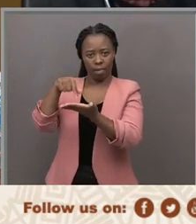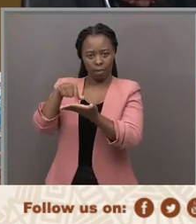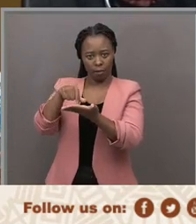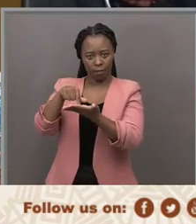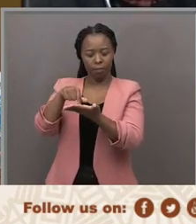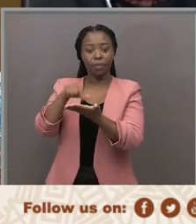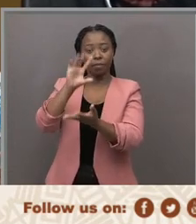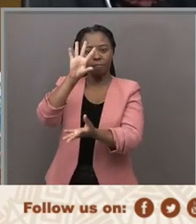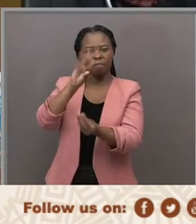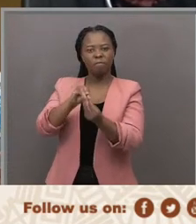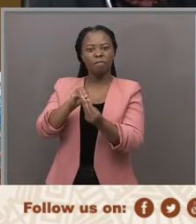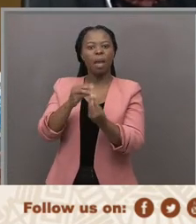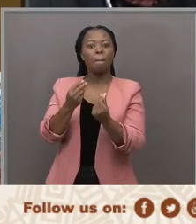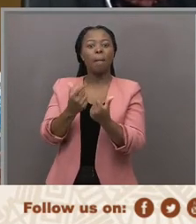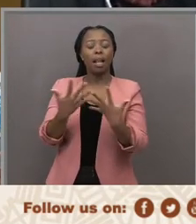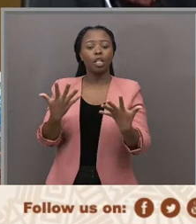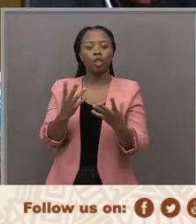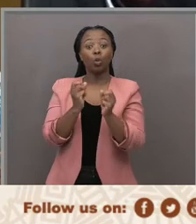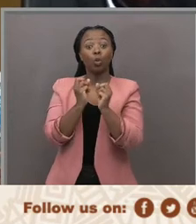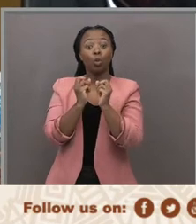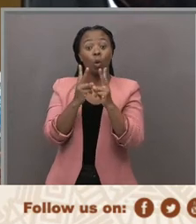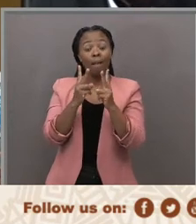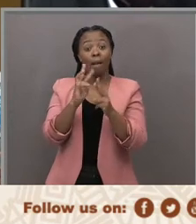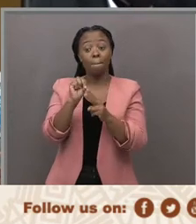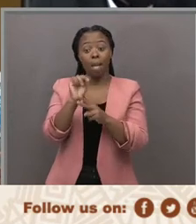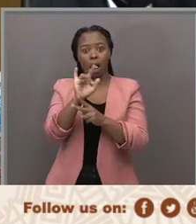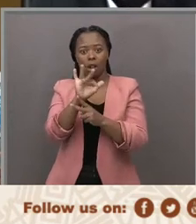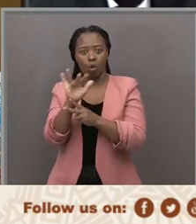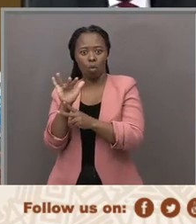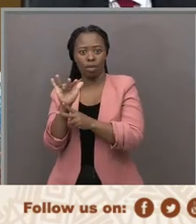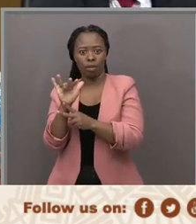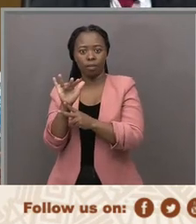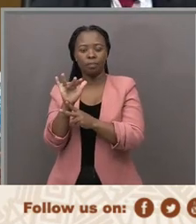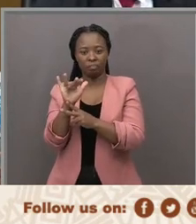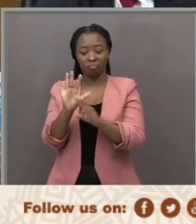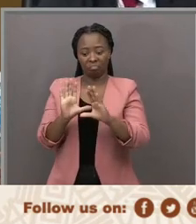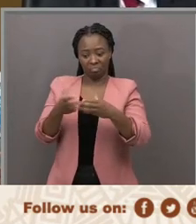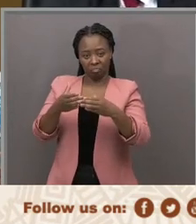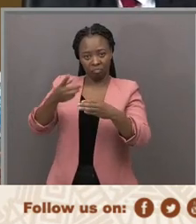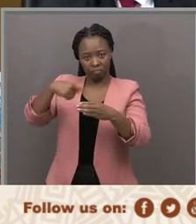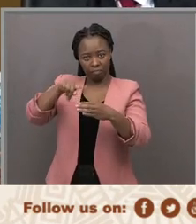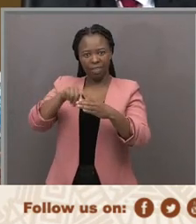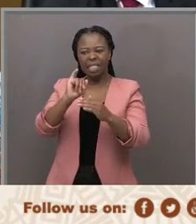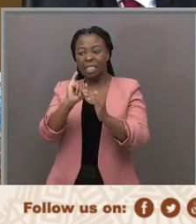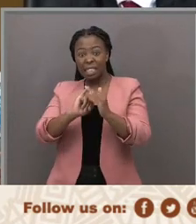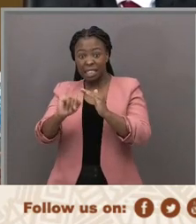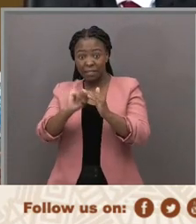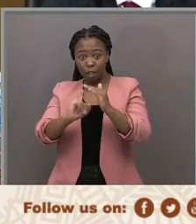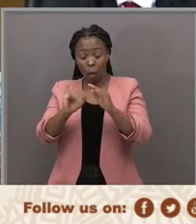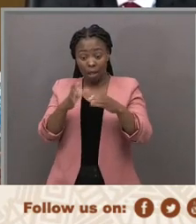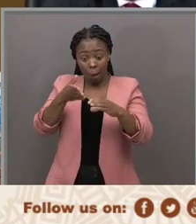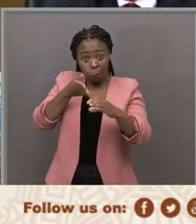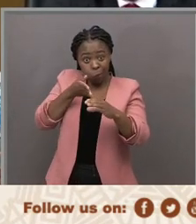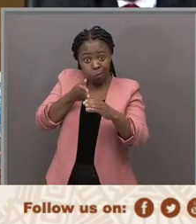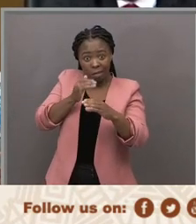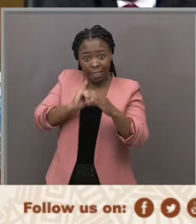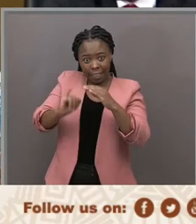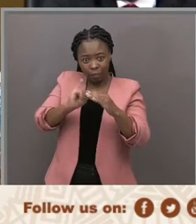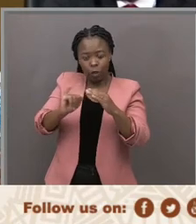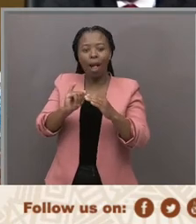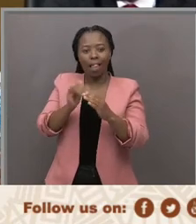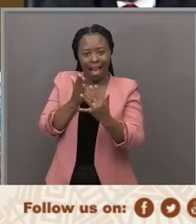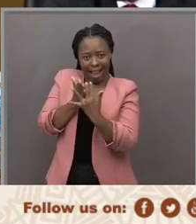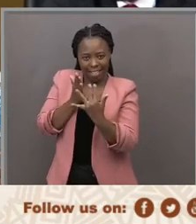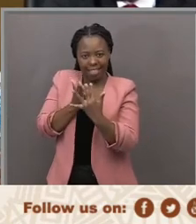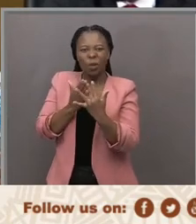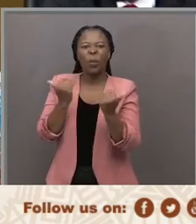is 12 million rands that has been accessed by the sector, the individuals in the sector so far. 12